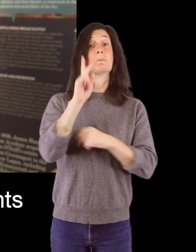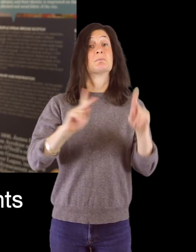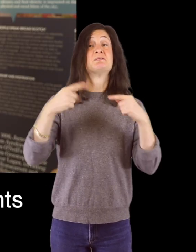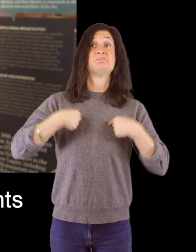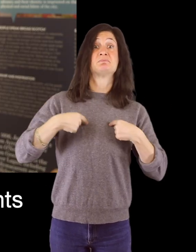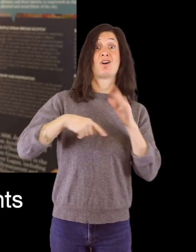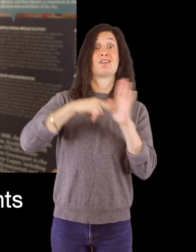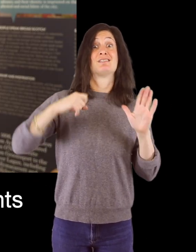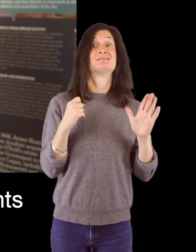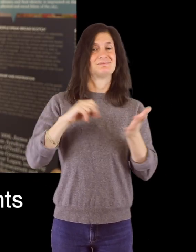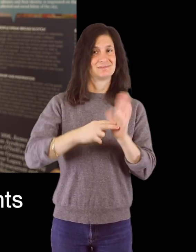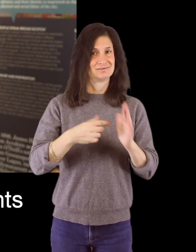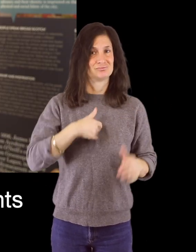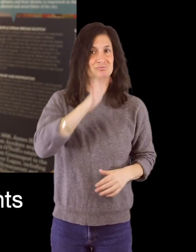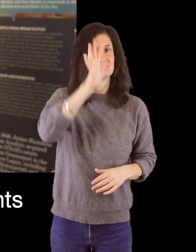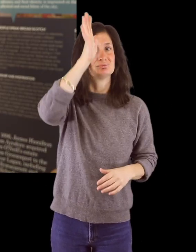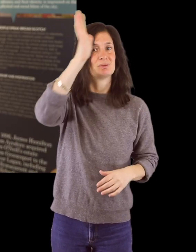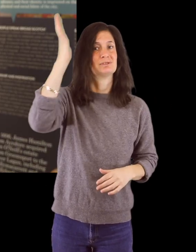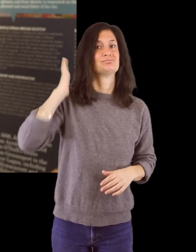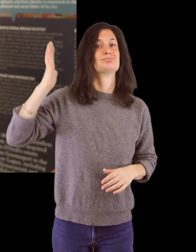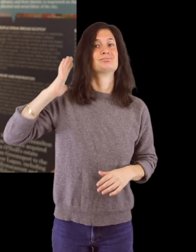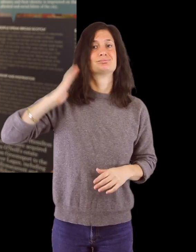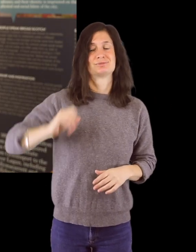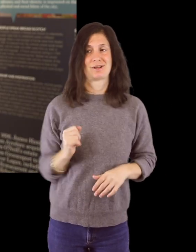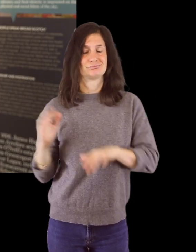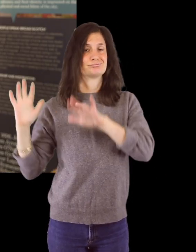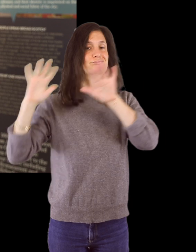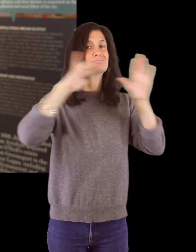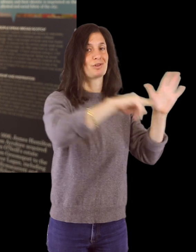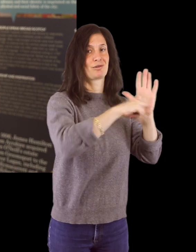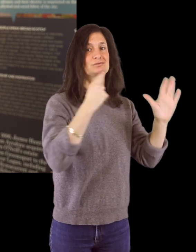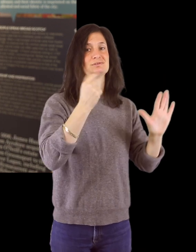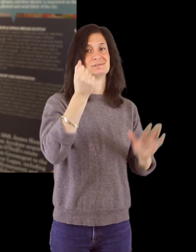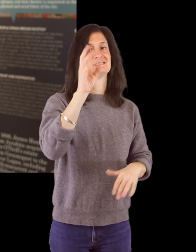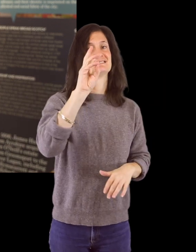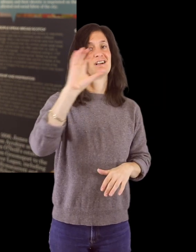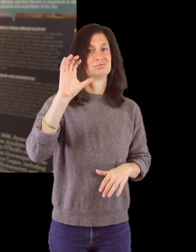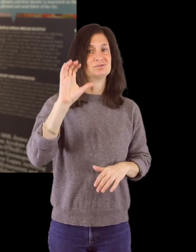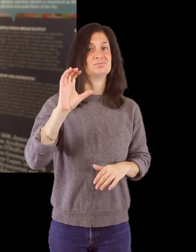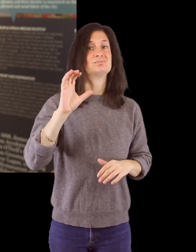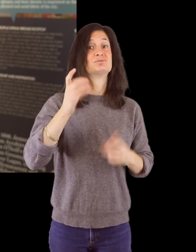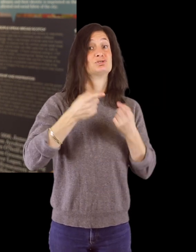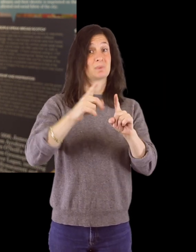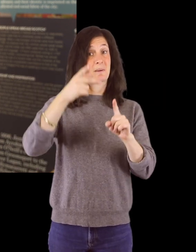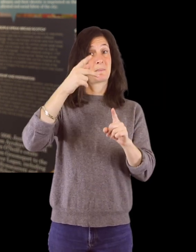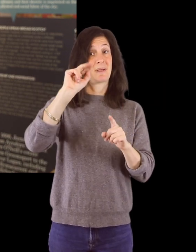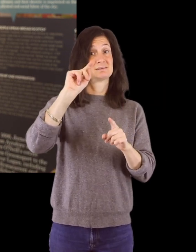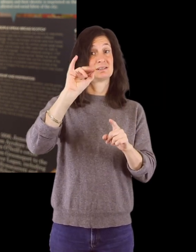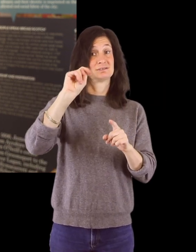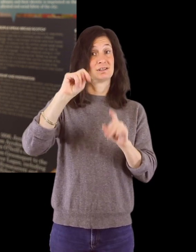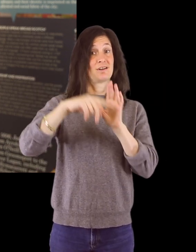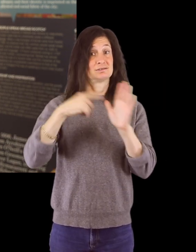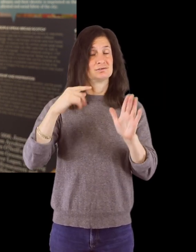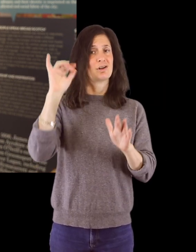the descendants of the folk who came from Scotland and made their home in Ulster in the early 1600s, during the Plantation of Ulster